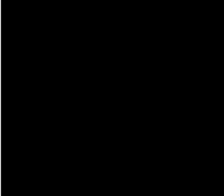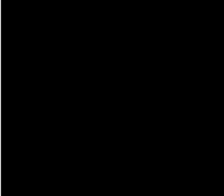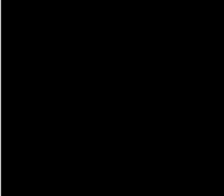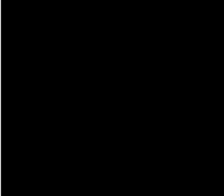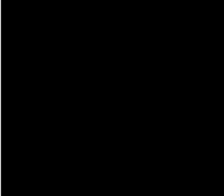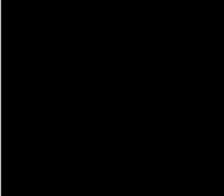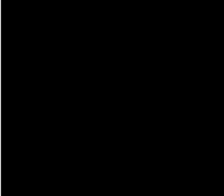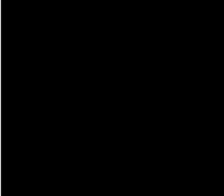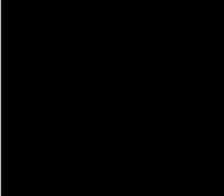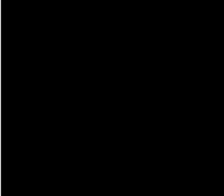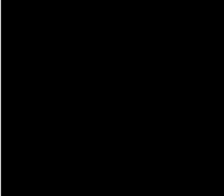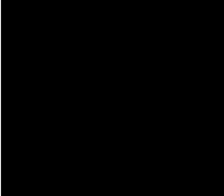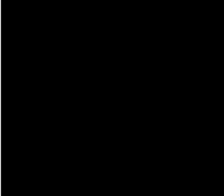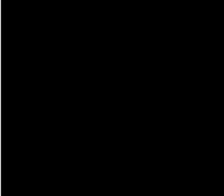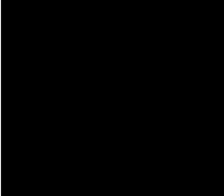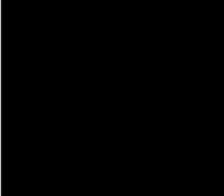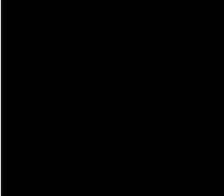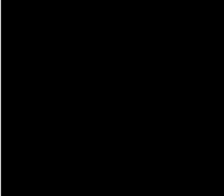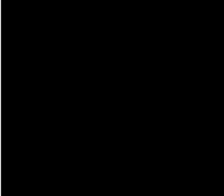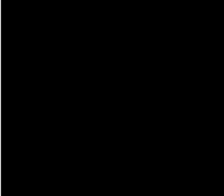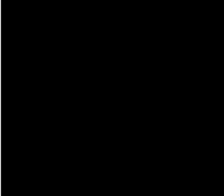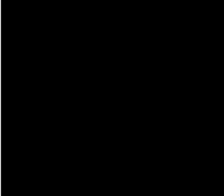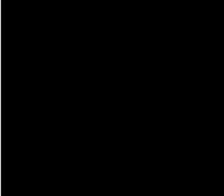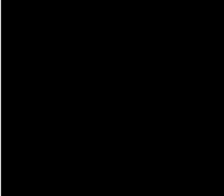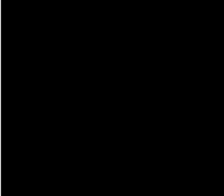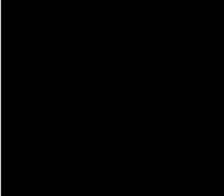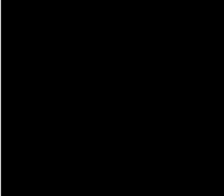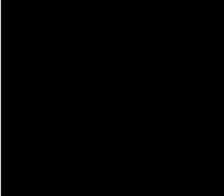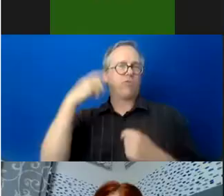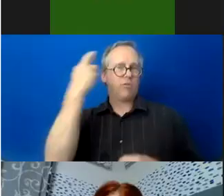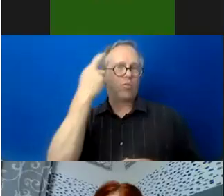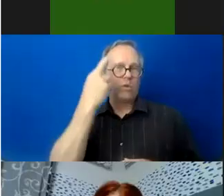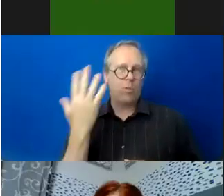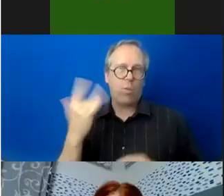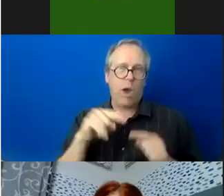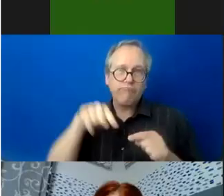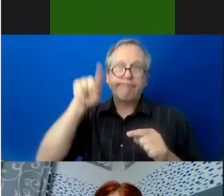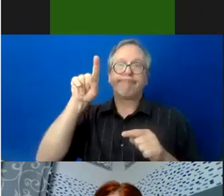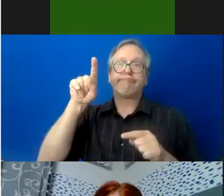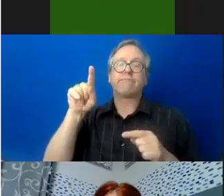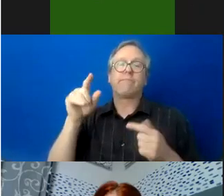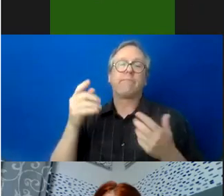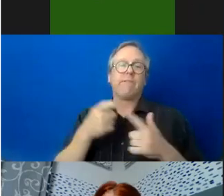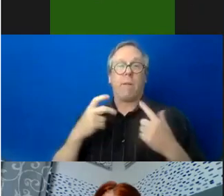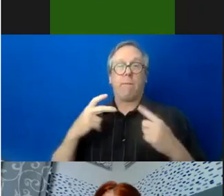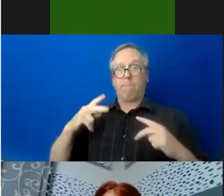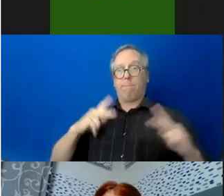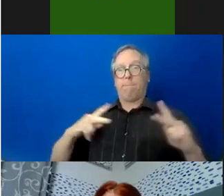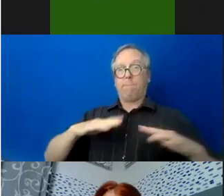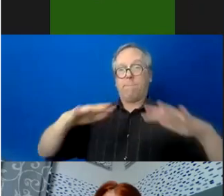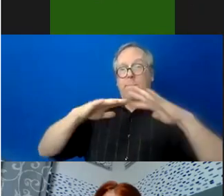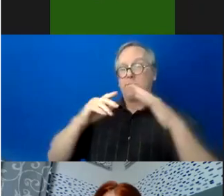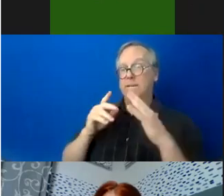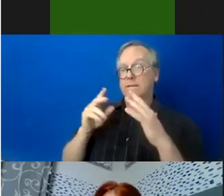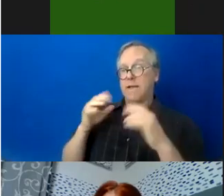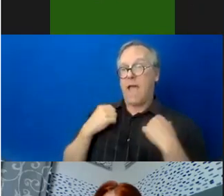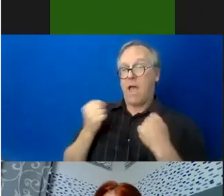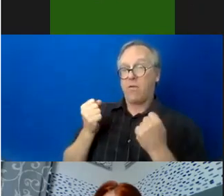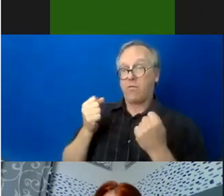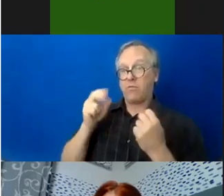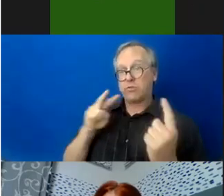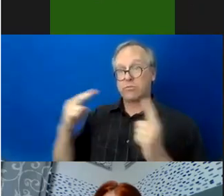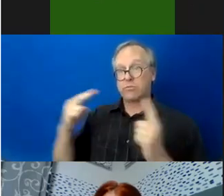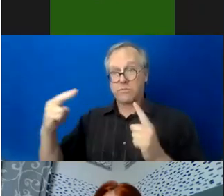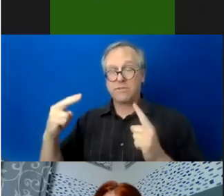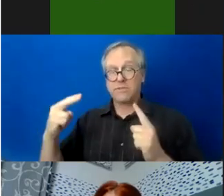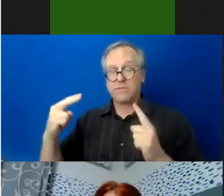there at the beginning of April, and there were a lot of reasons for that. I think from a public health perspective, that was a time when COVID fatigue